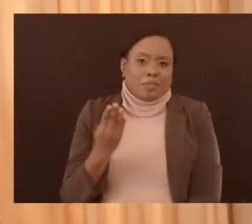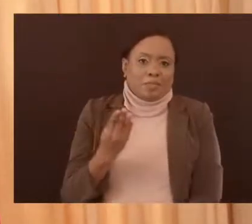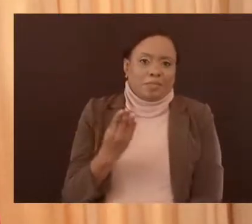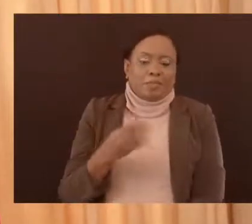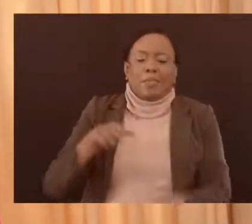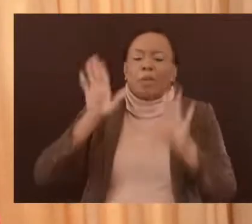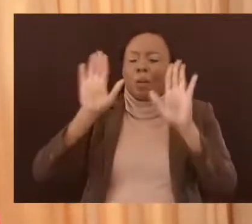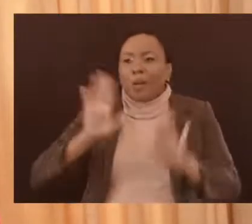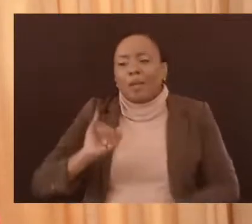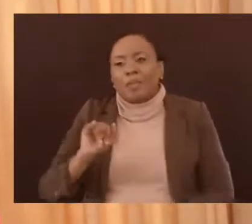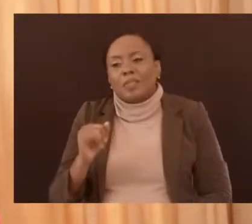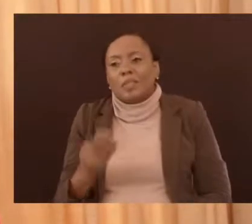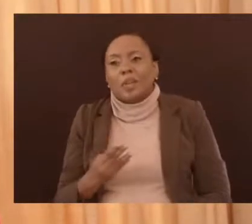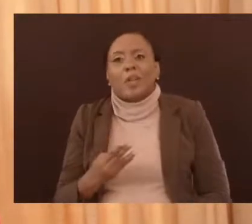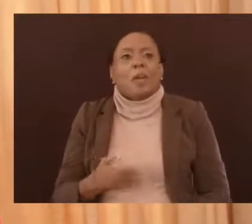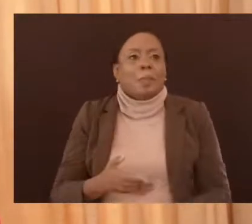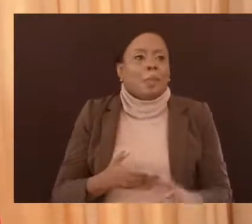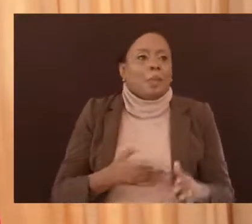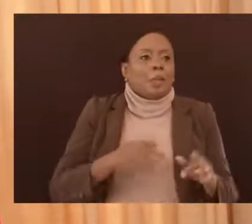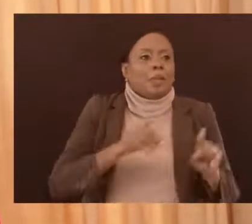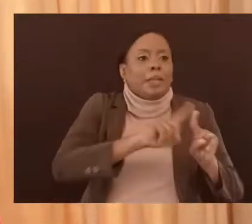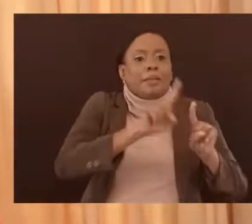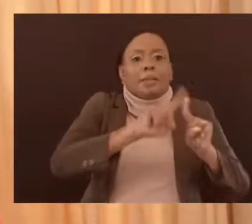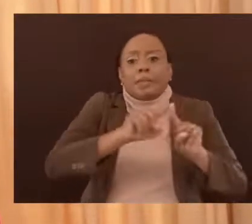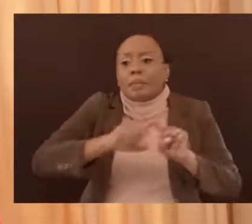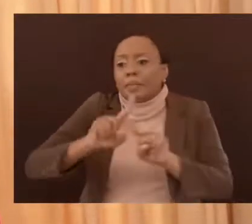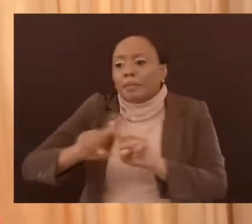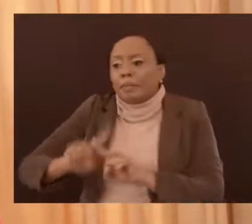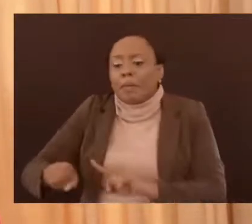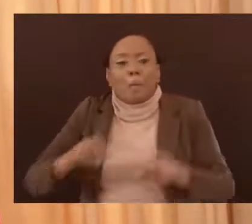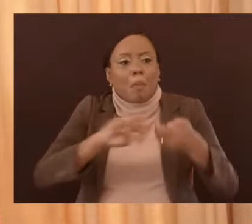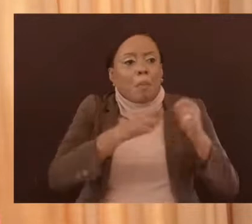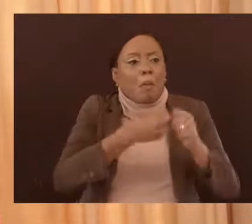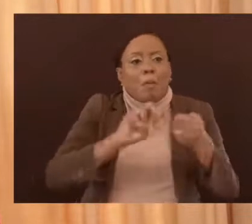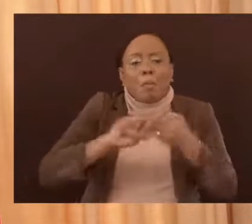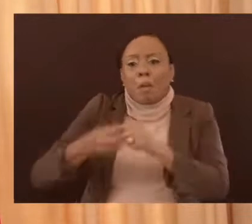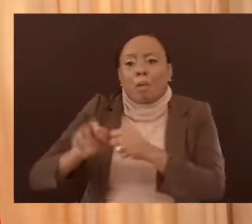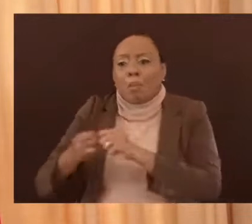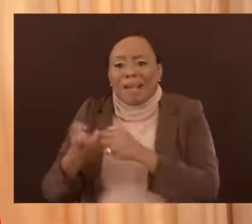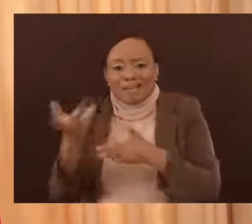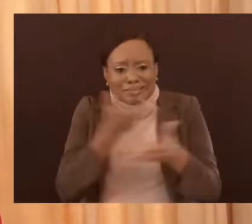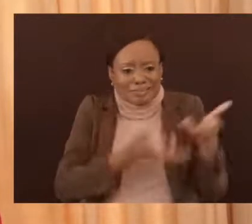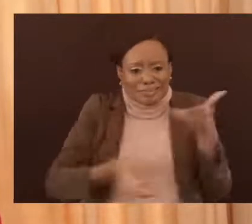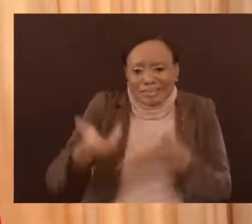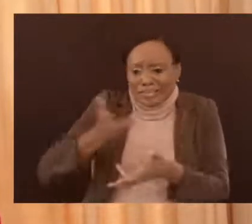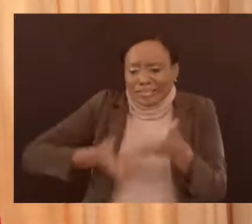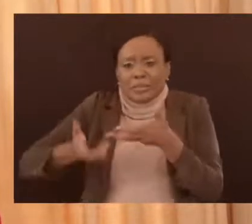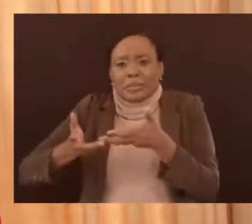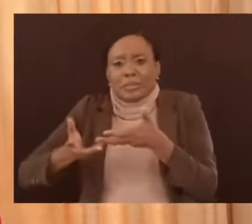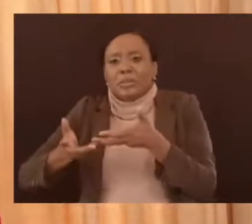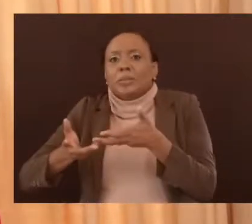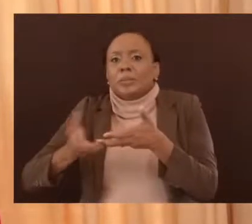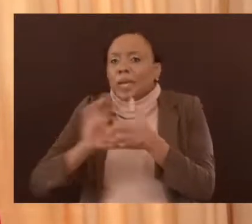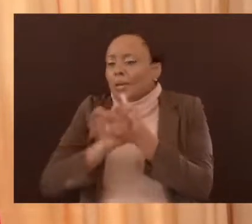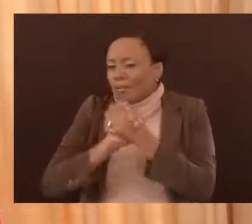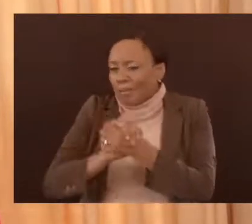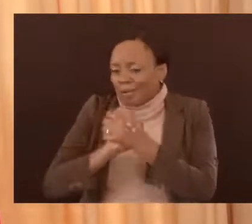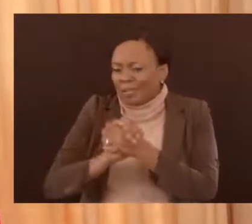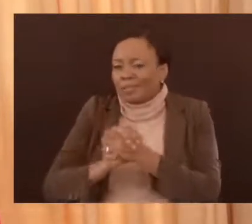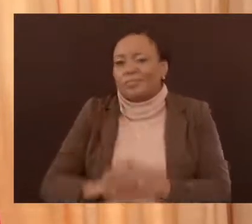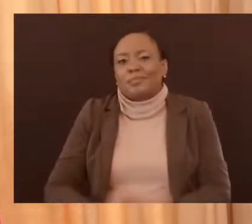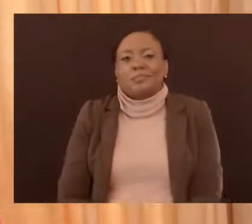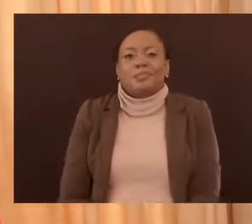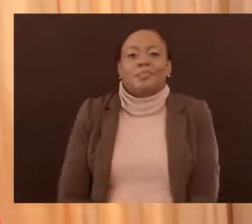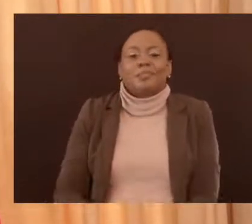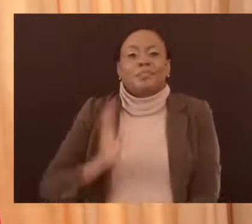to also balance all of the variables that are out there as a result of this pandemic. Our students are a unique group